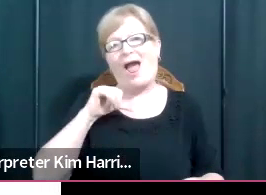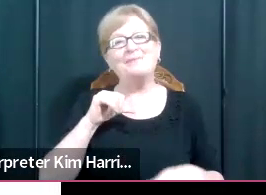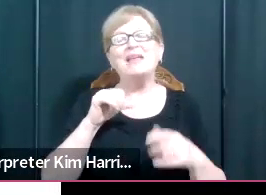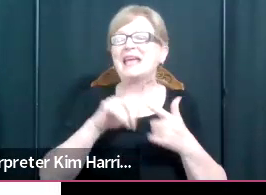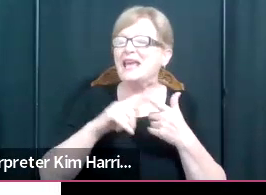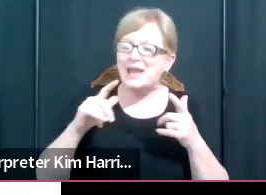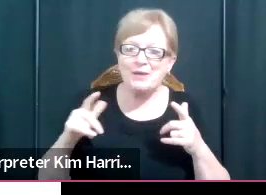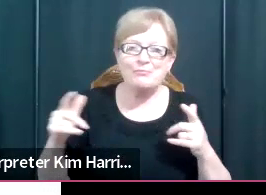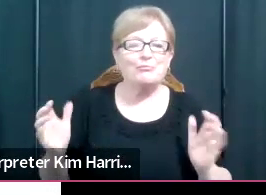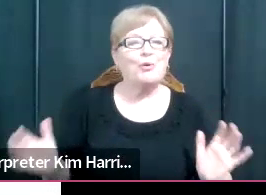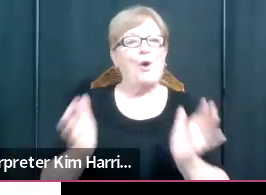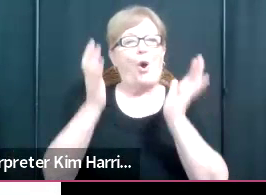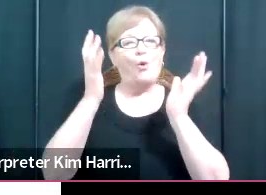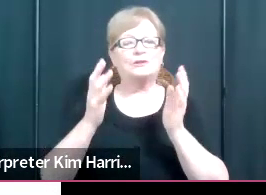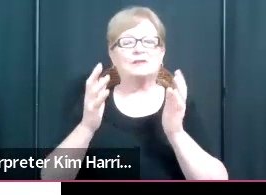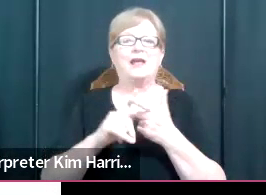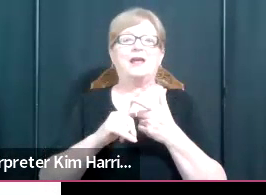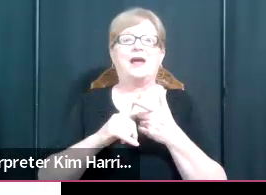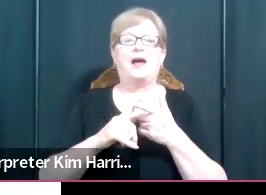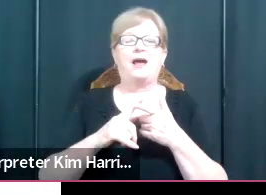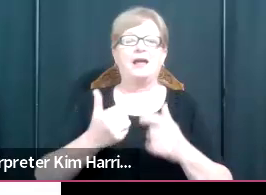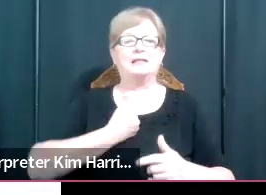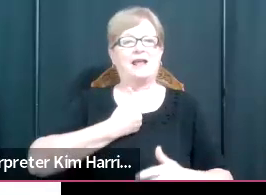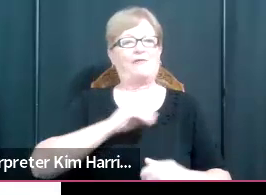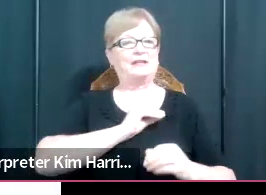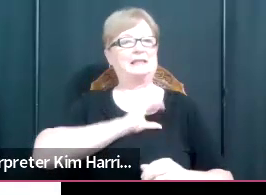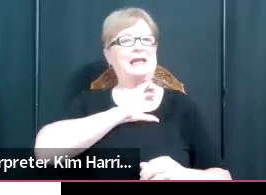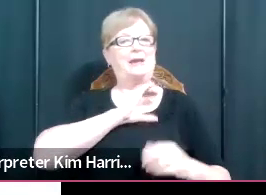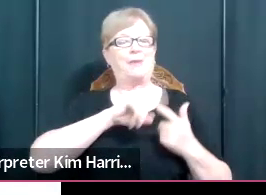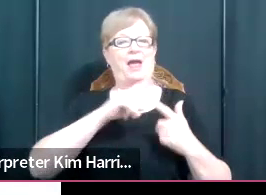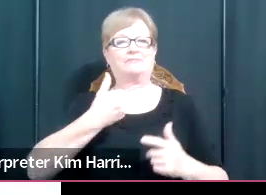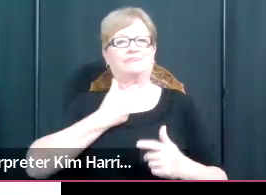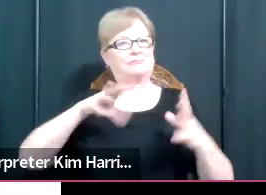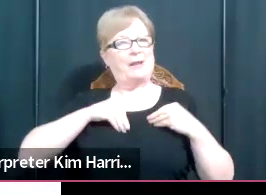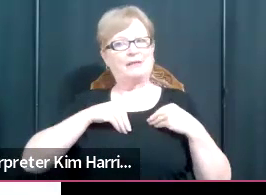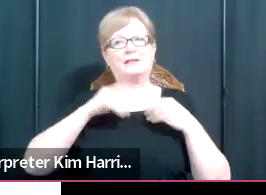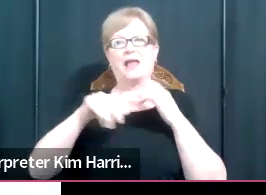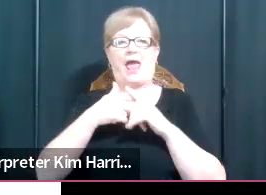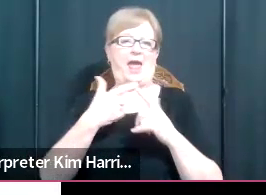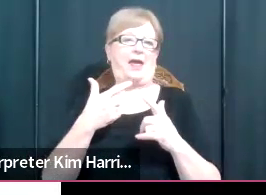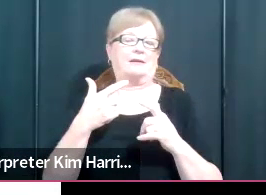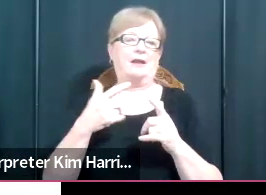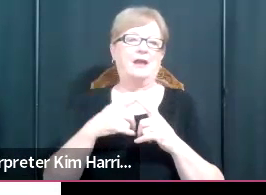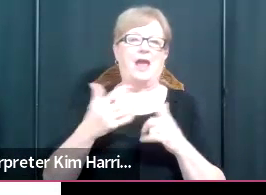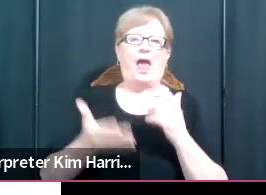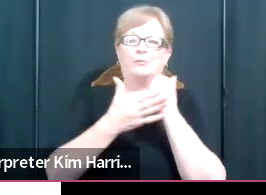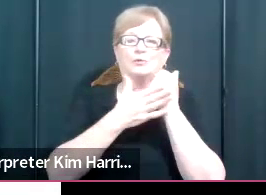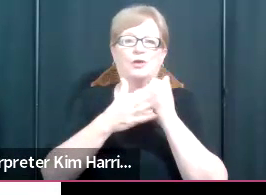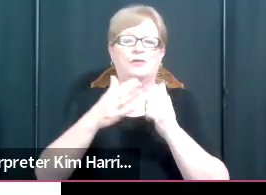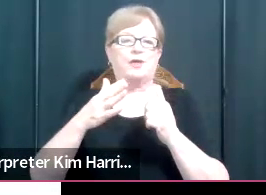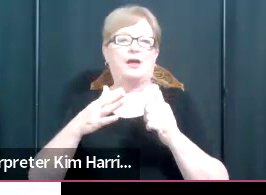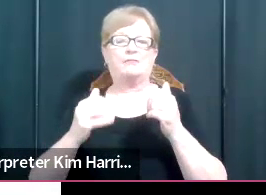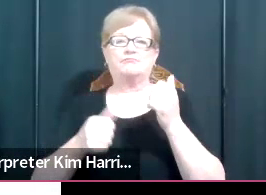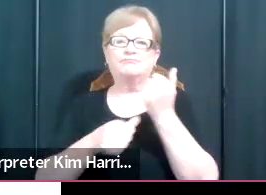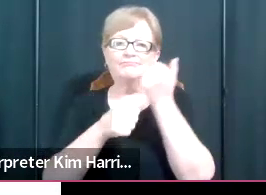promotes self-esteem and self-acceptance. It provides a support system or a community with a sense